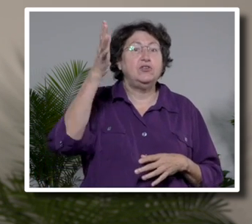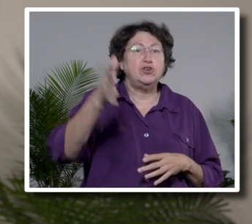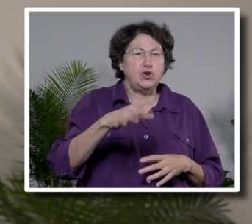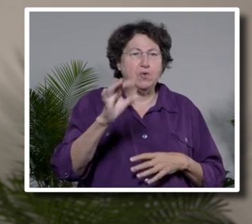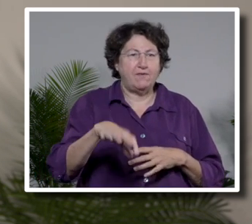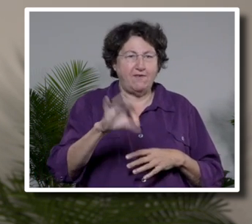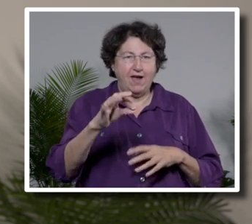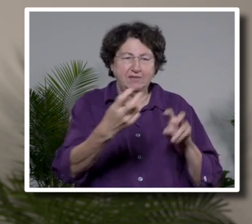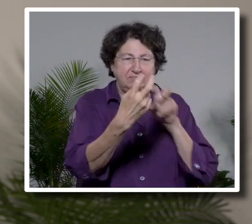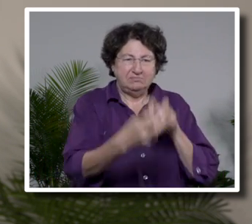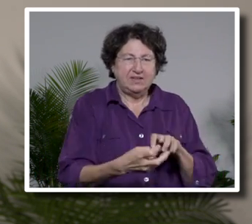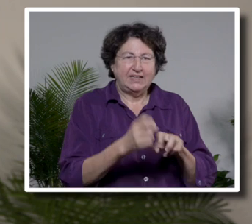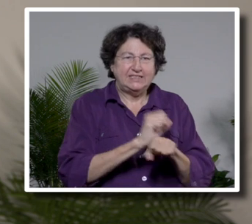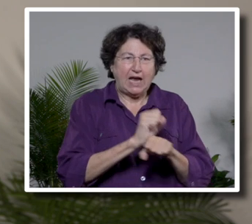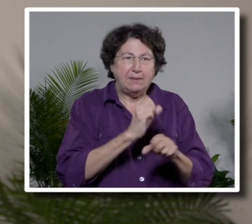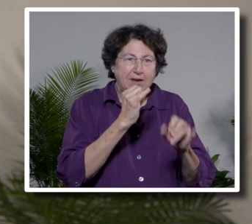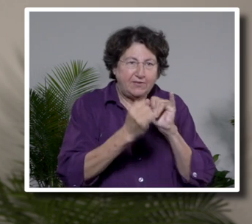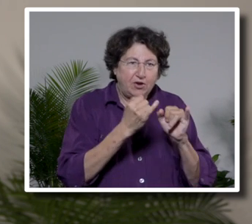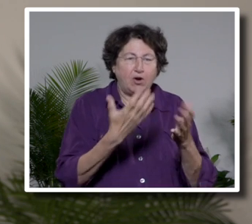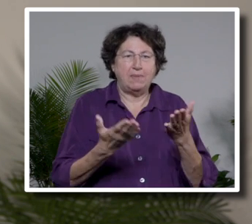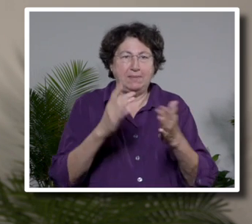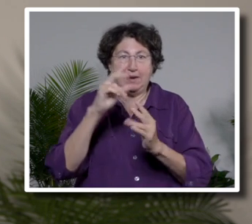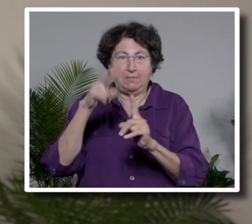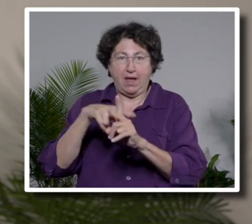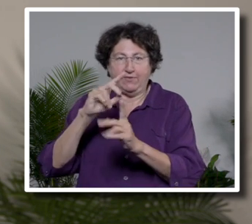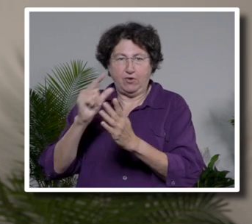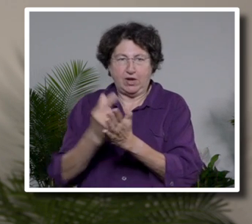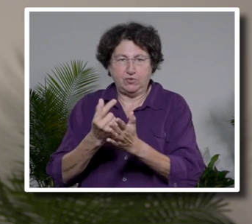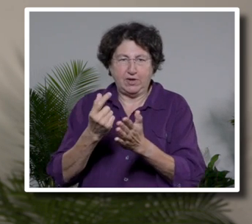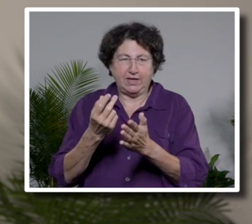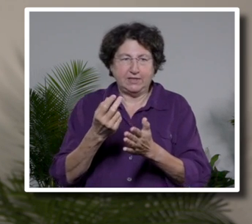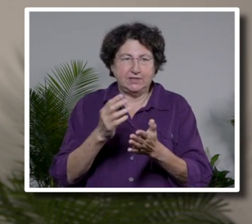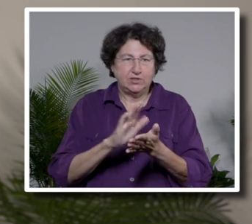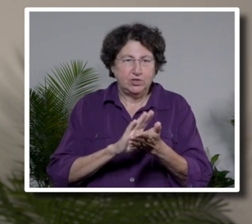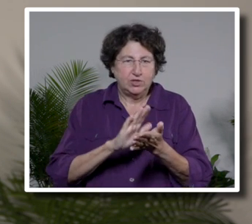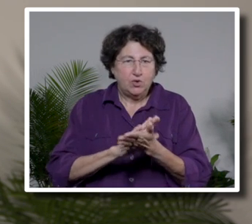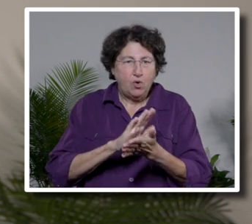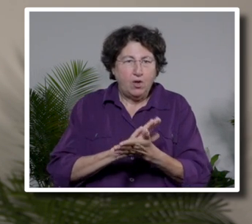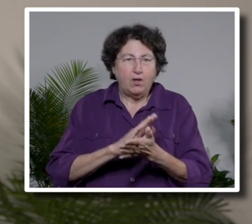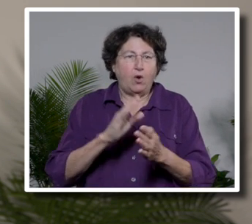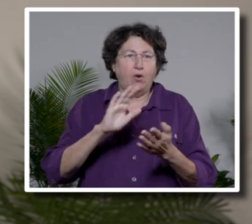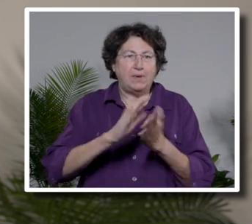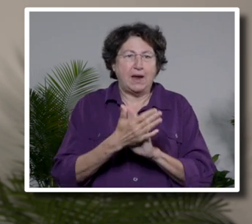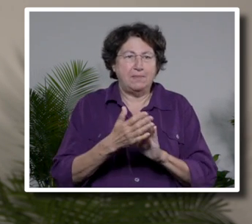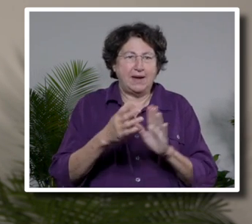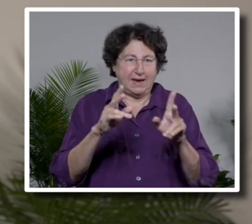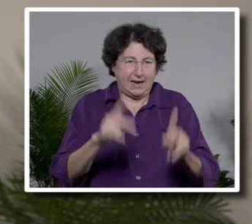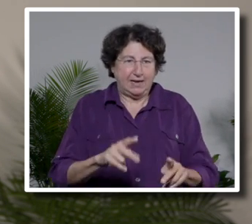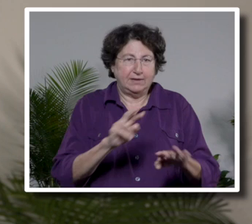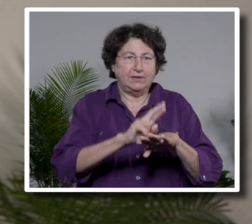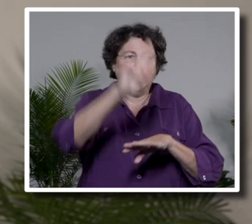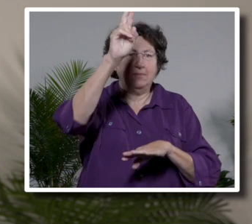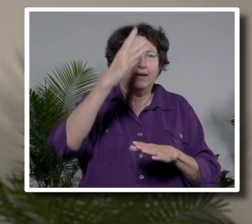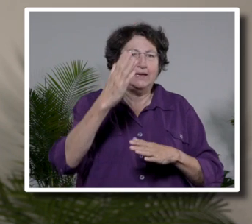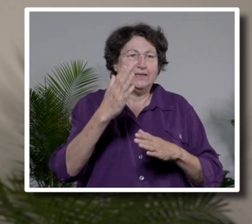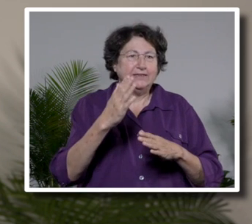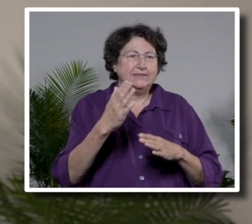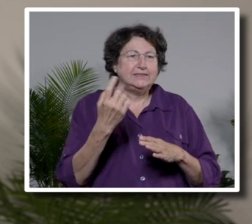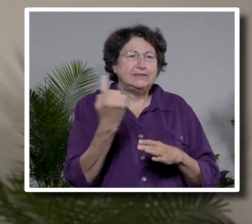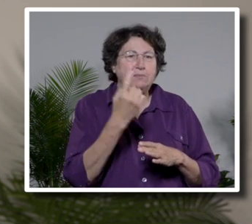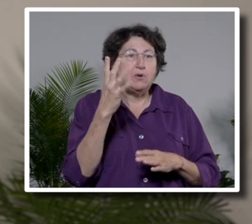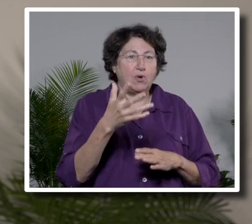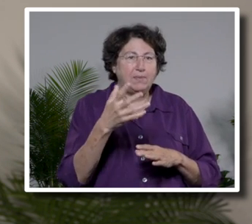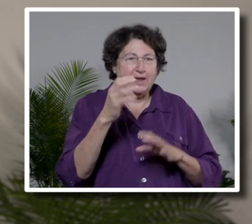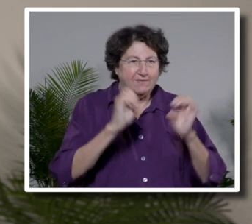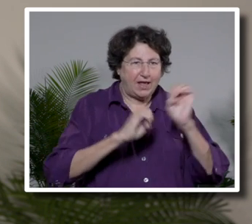you'll find yourself in a job interview, or maybe you're applying for grad school, or trying to become an astronaut, but someone will be evaluating you,